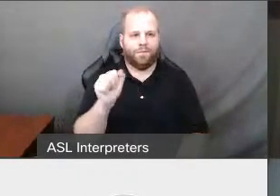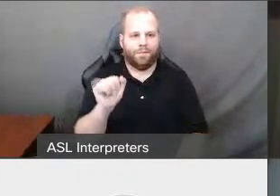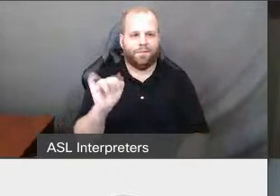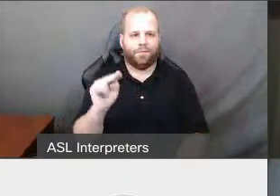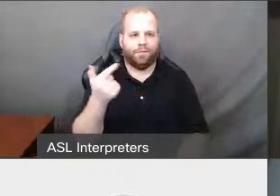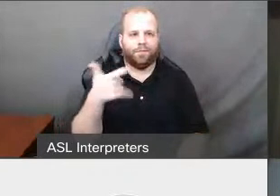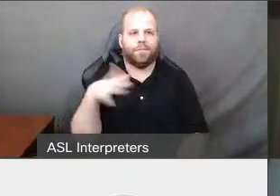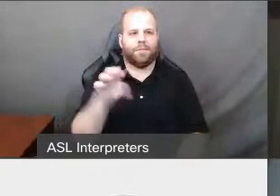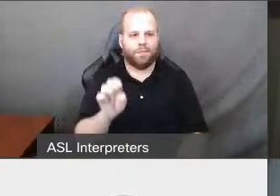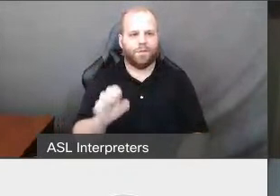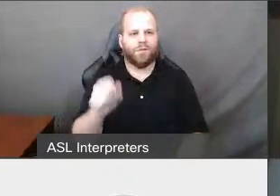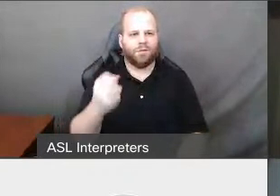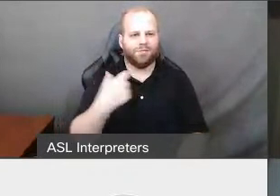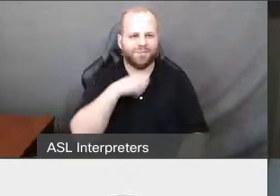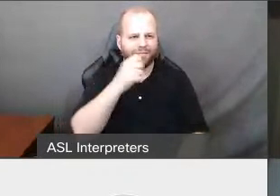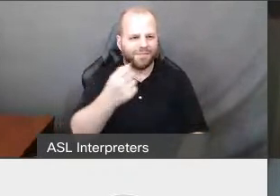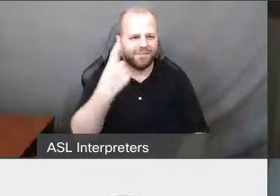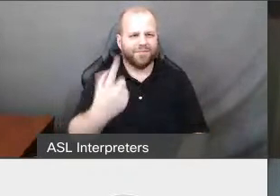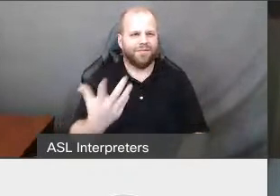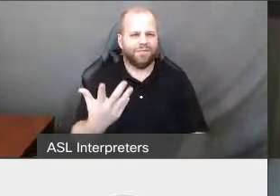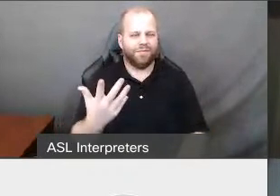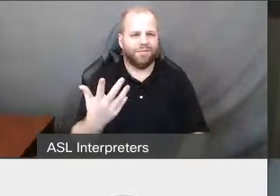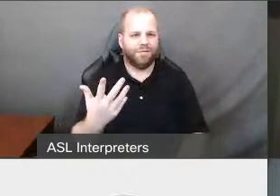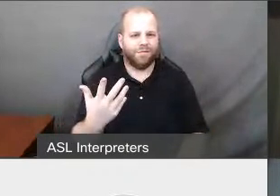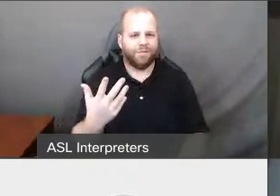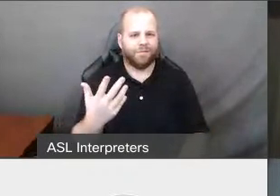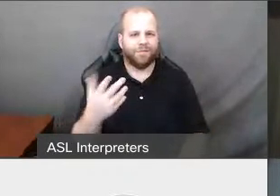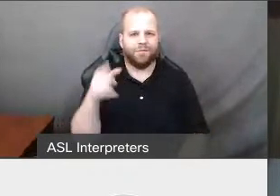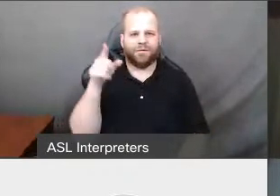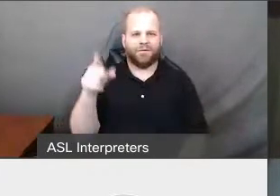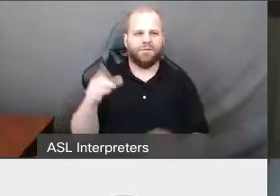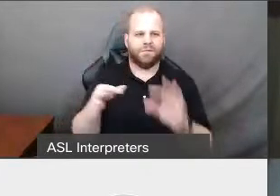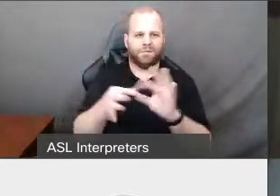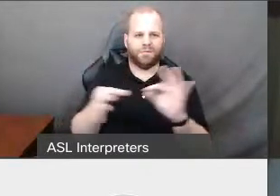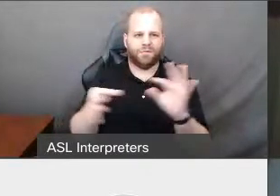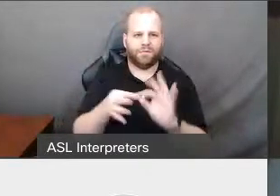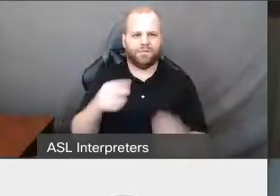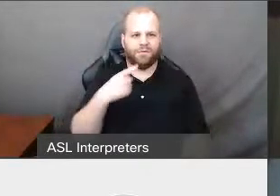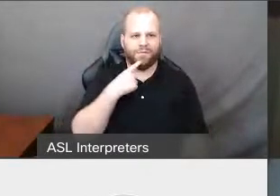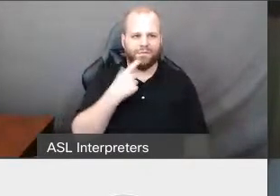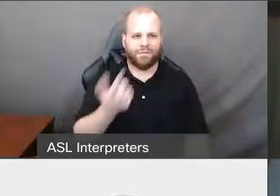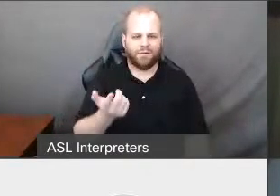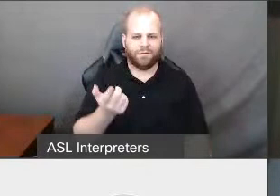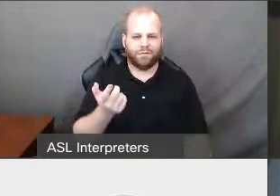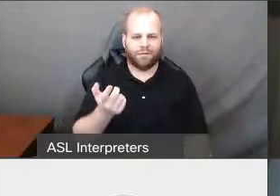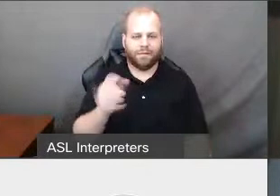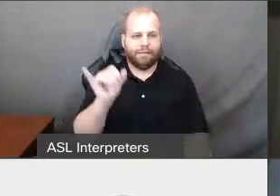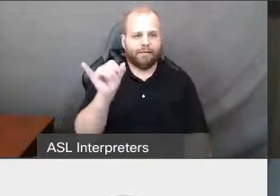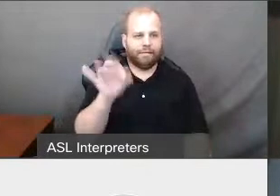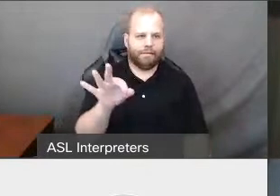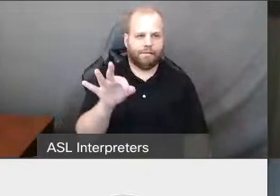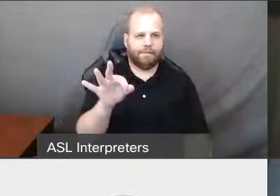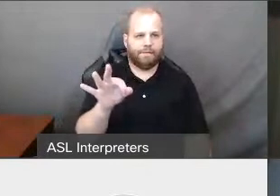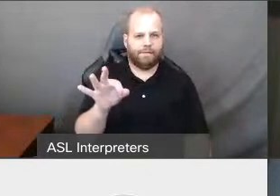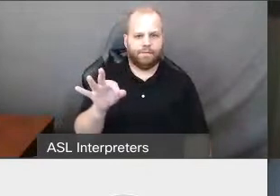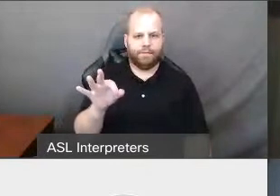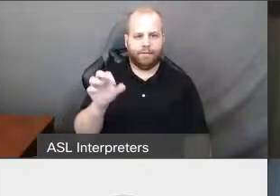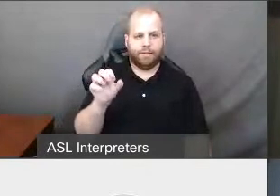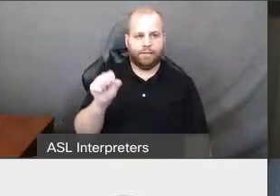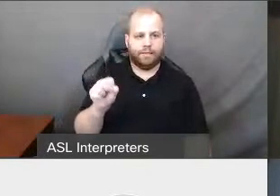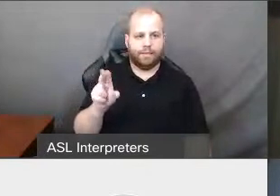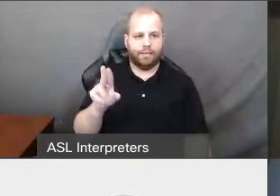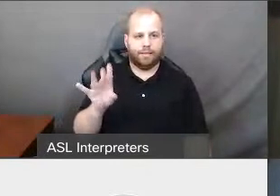don't understand the statement that says if the